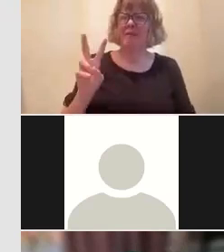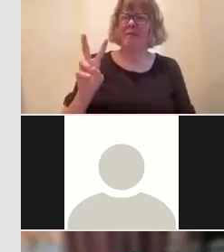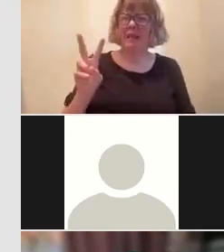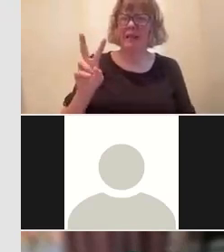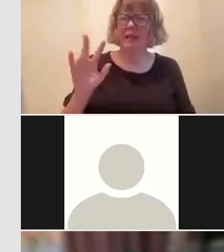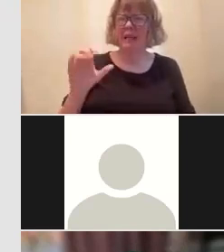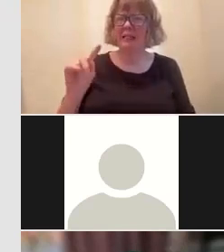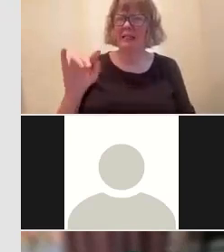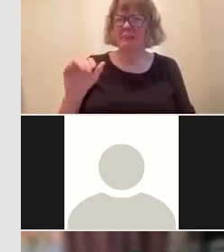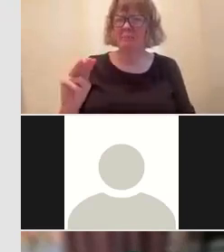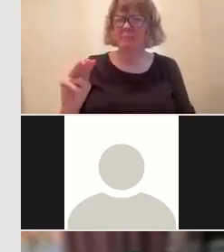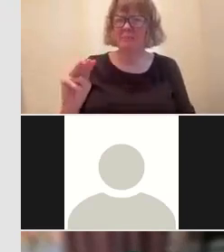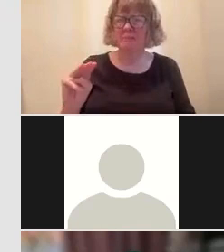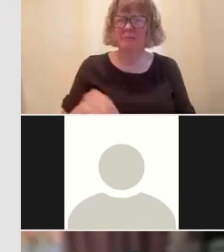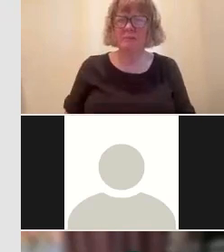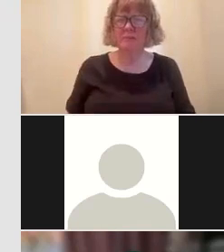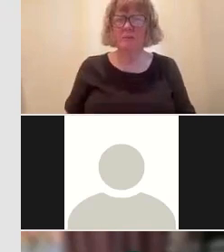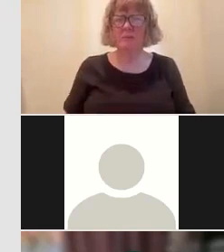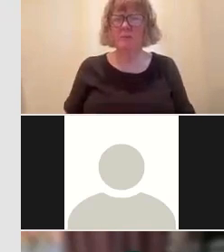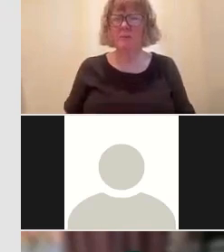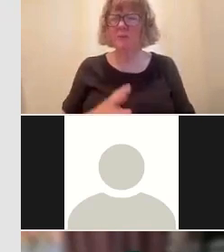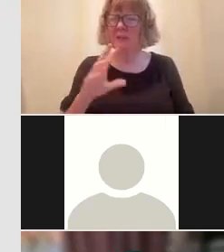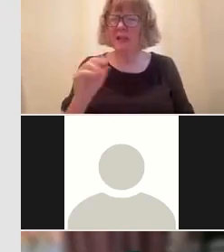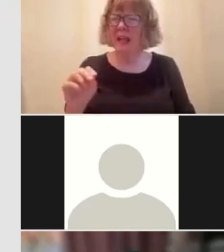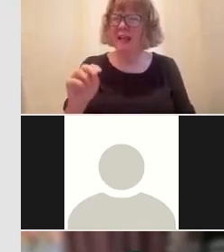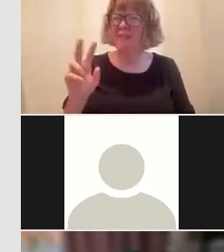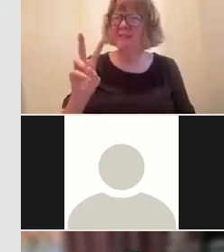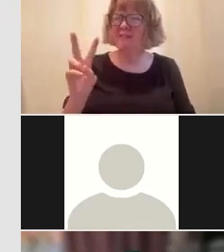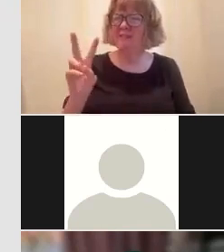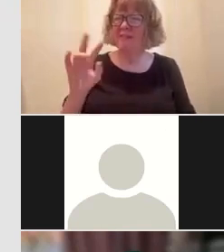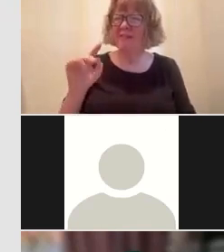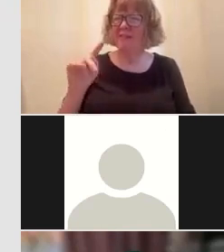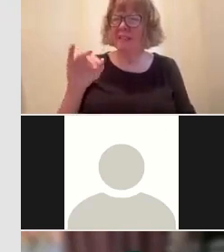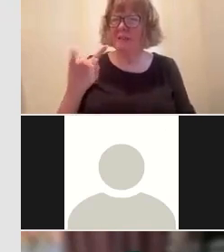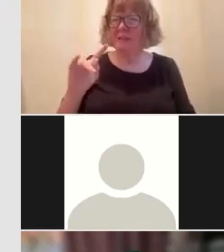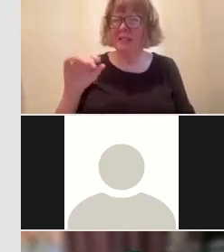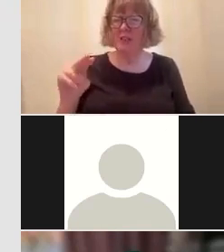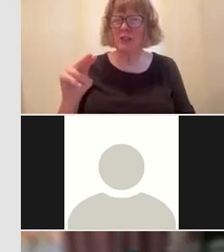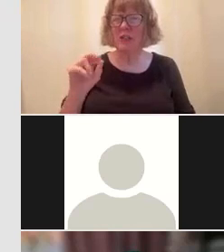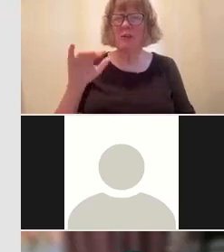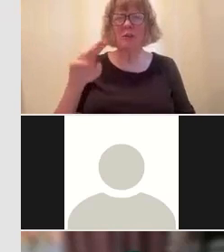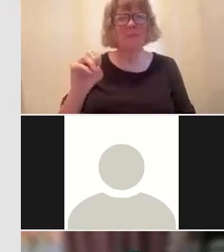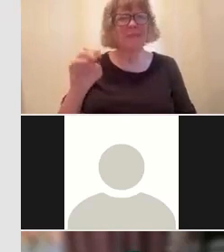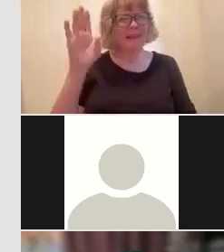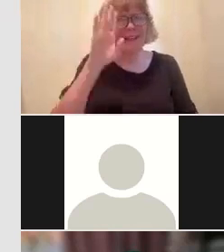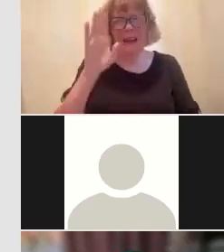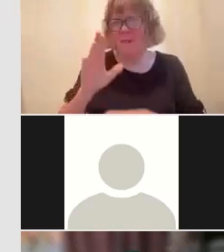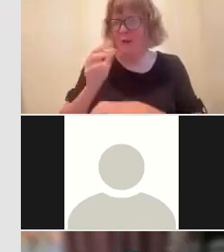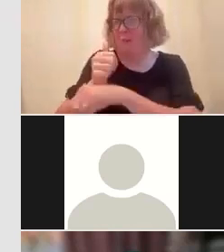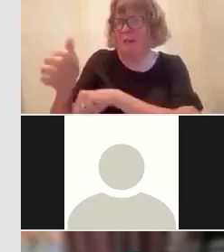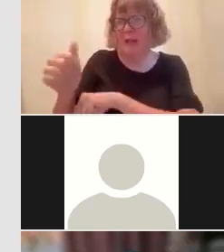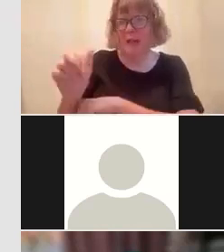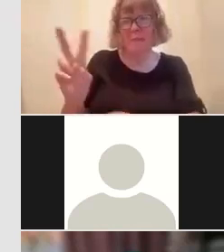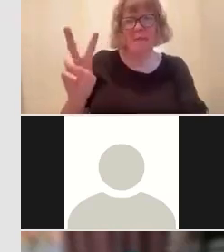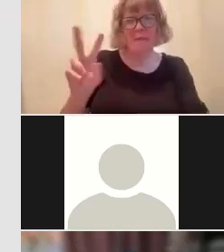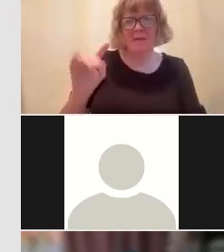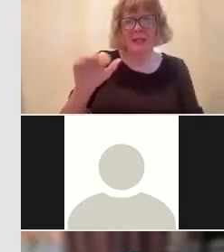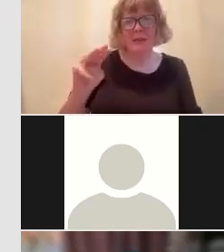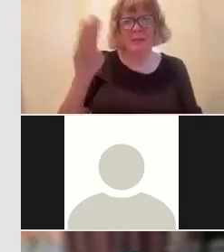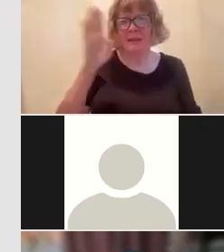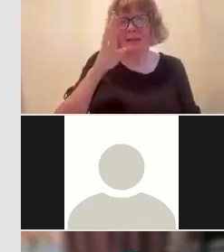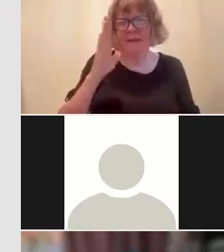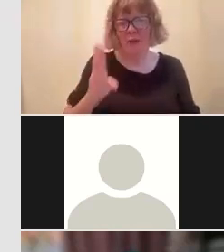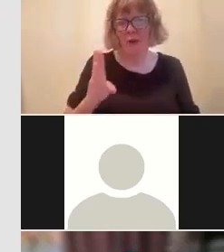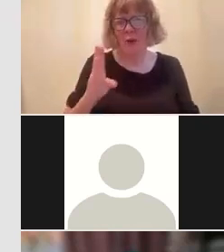Hopefully we can all agree that victimization or crimes are never a victim's fault. And we believe